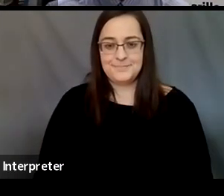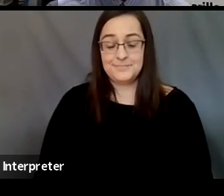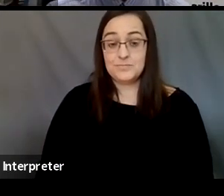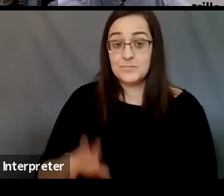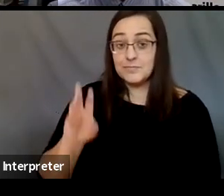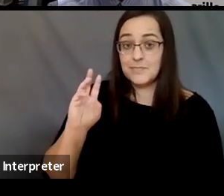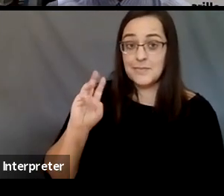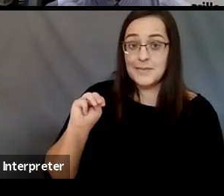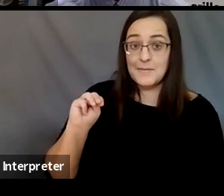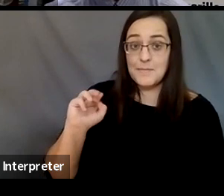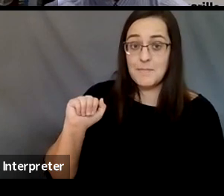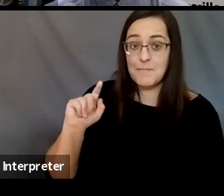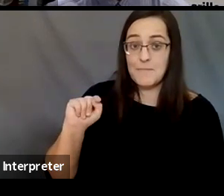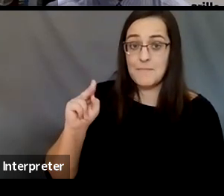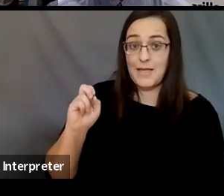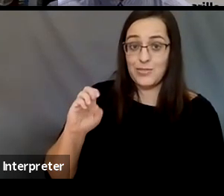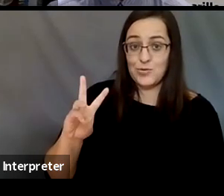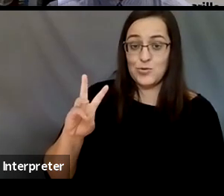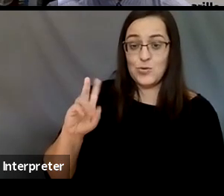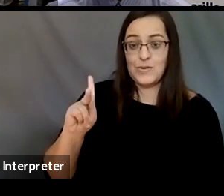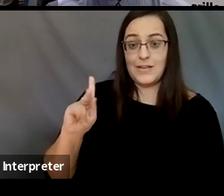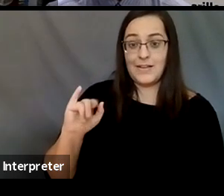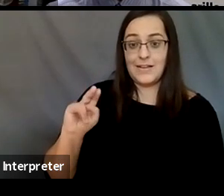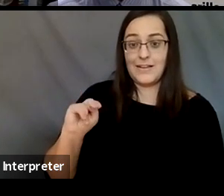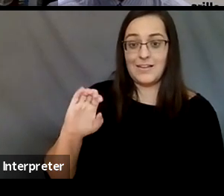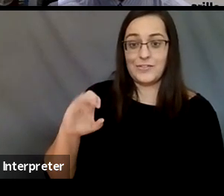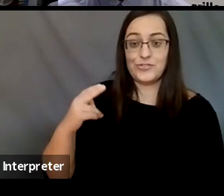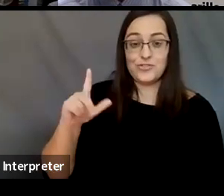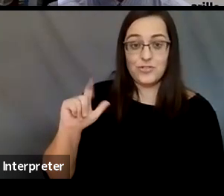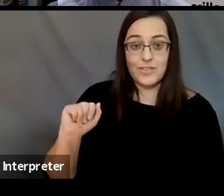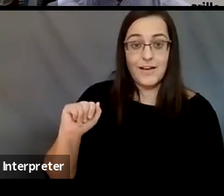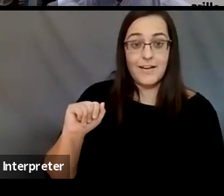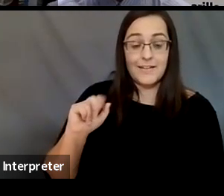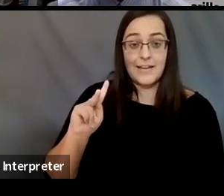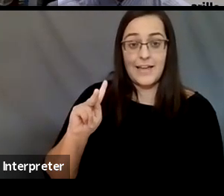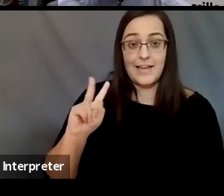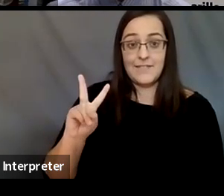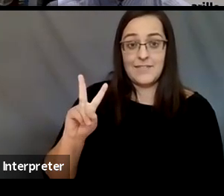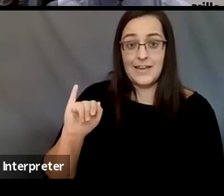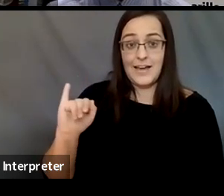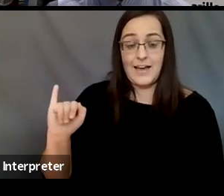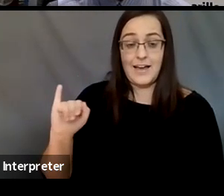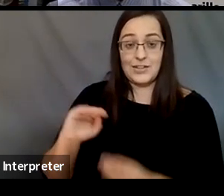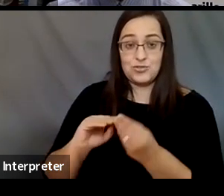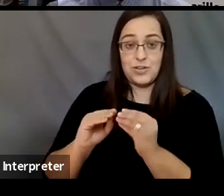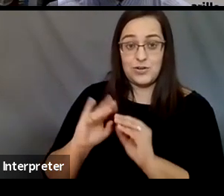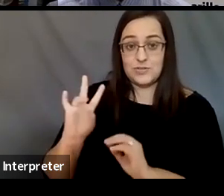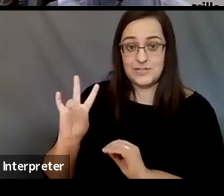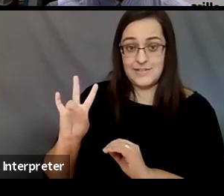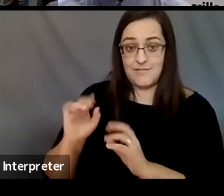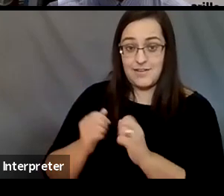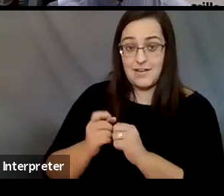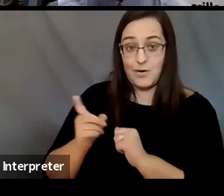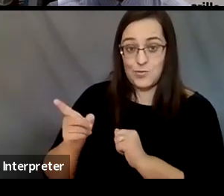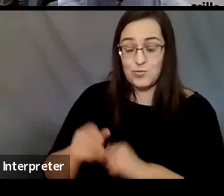Let's go to Matthew Kinchla of KVI Channel 7. Matt, how are you?